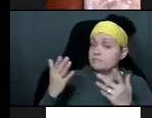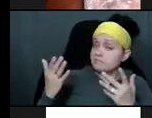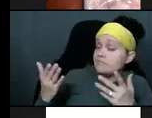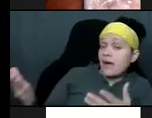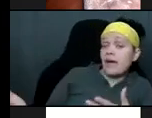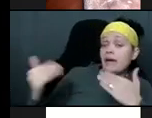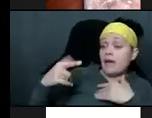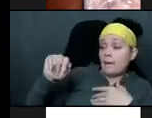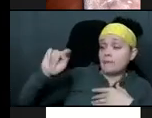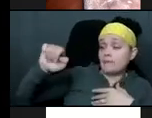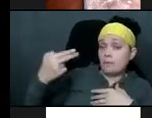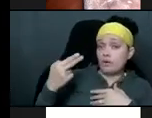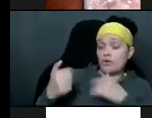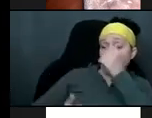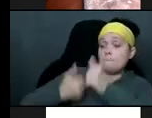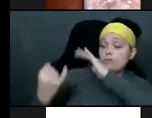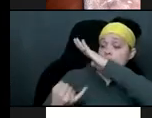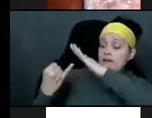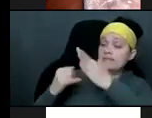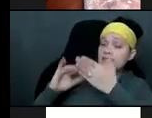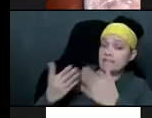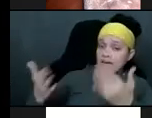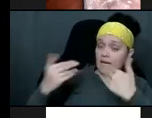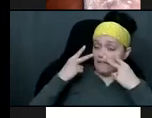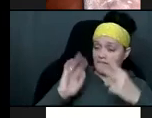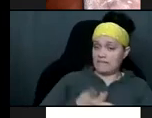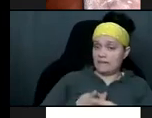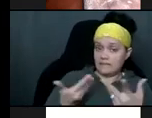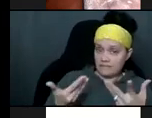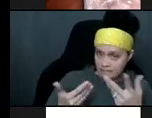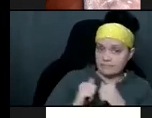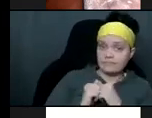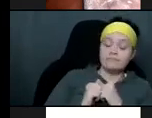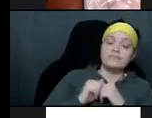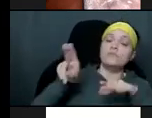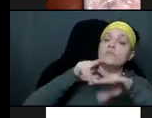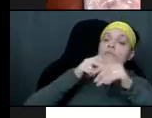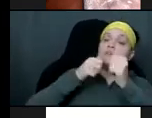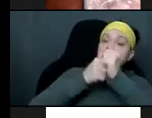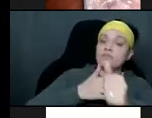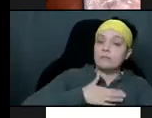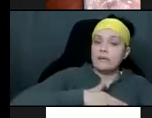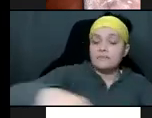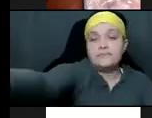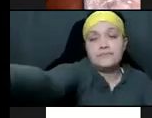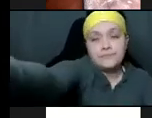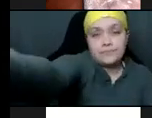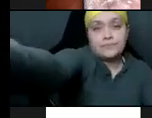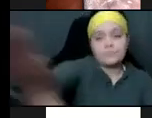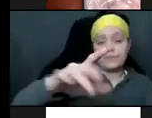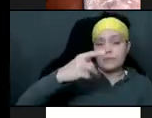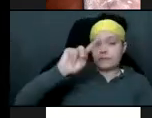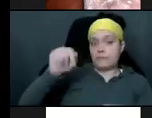Come to the world's most isolated city. Well, according to my criteria, Perth actually came in number